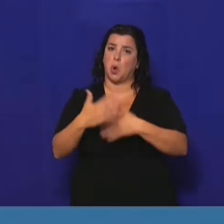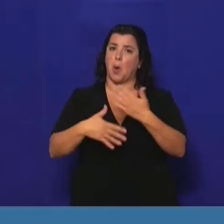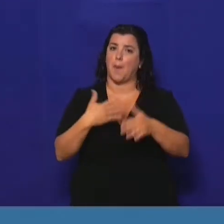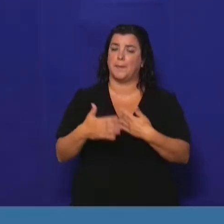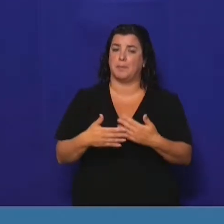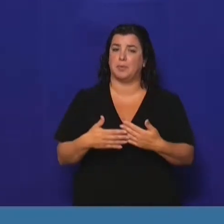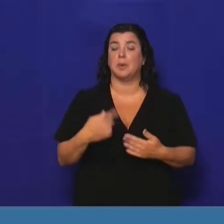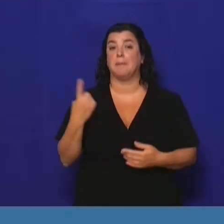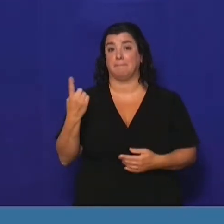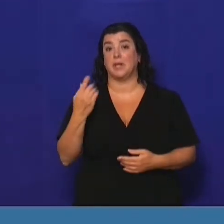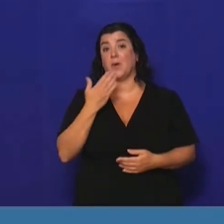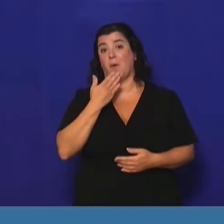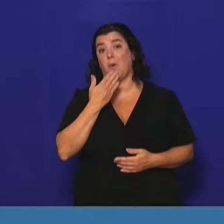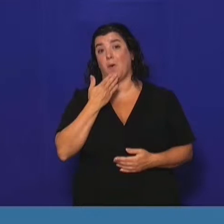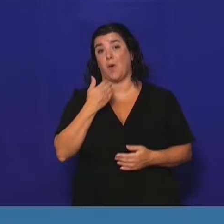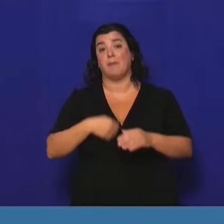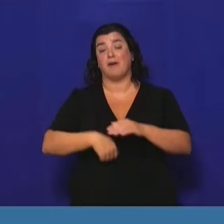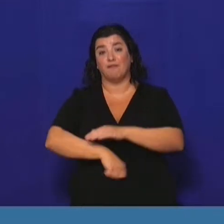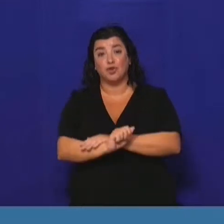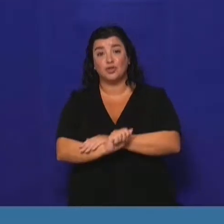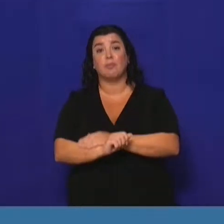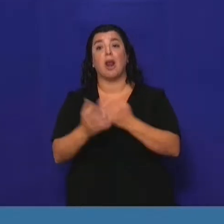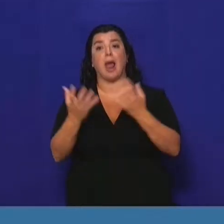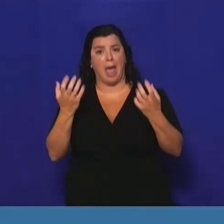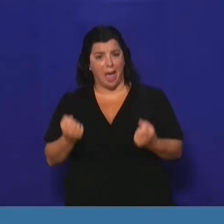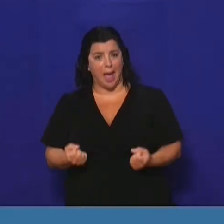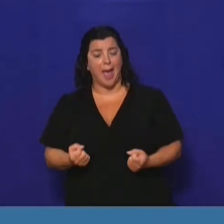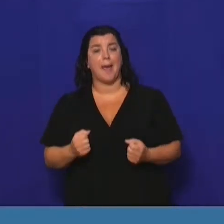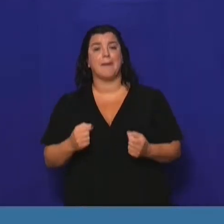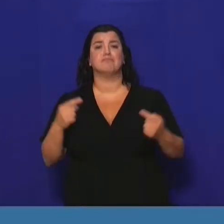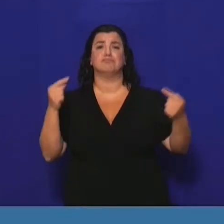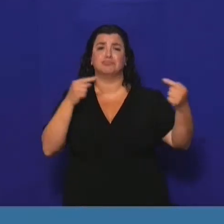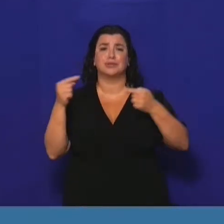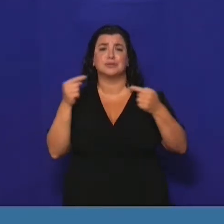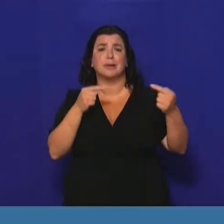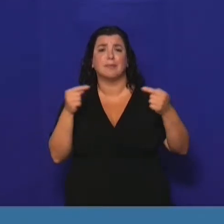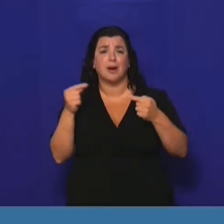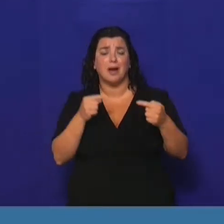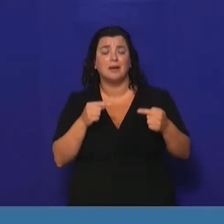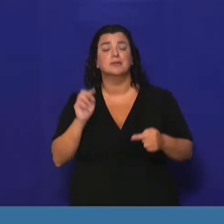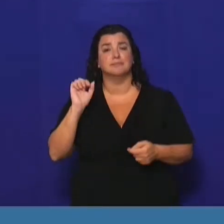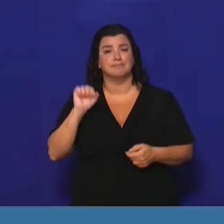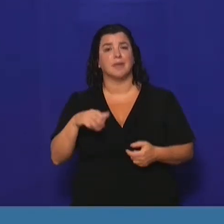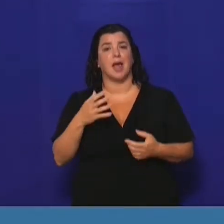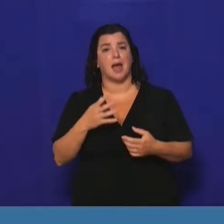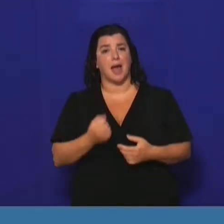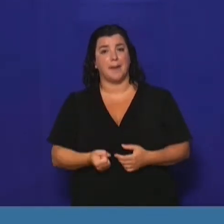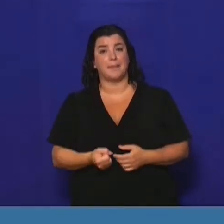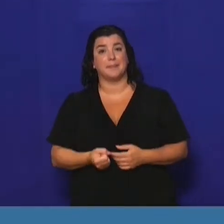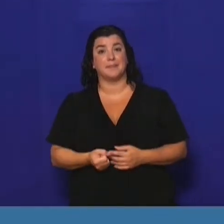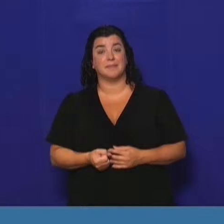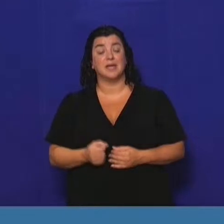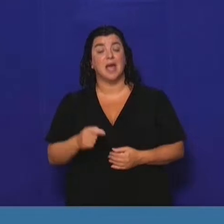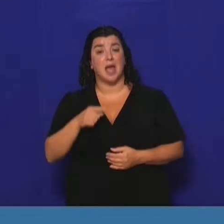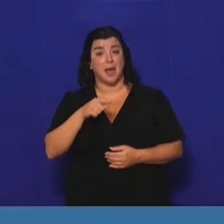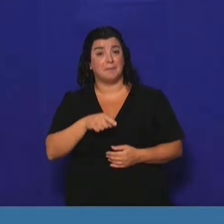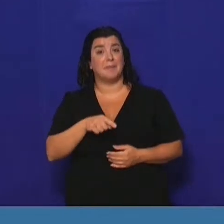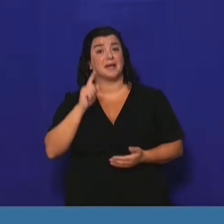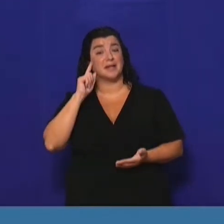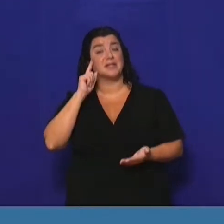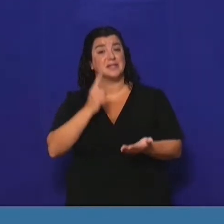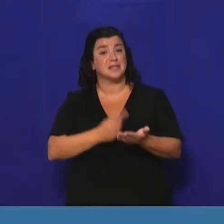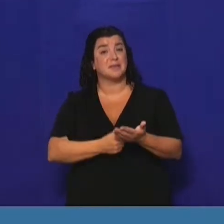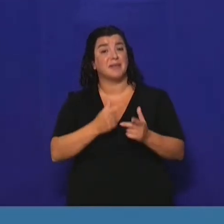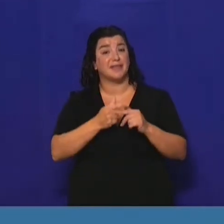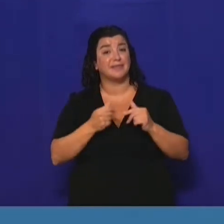dilettant tal-futbol u koll kienem il-kampjonati li baqgħu għaddejjin, kienem xi każijiet u koll anka f'dawk